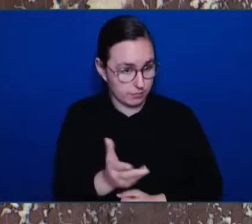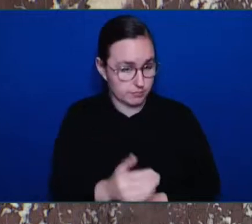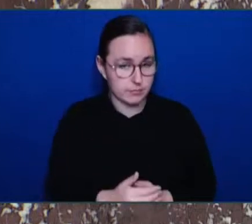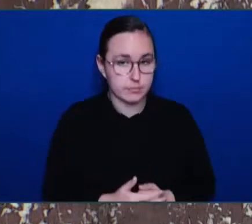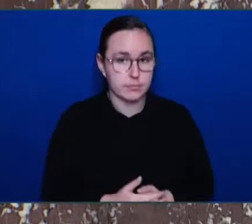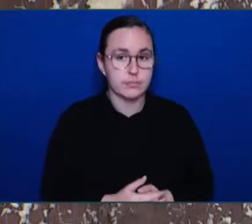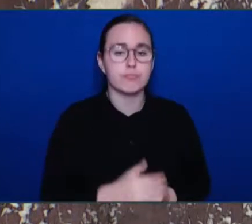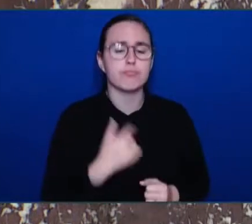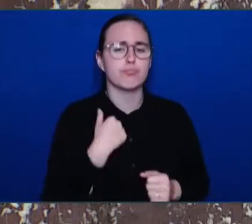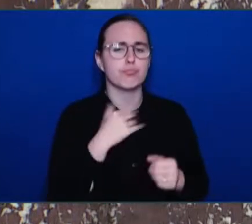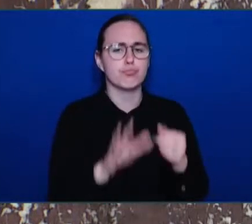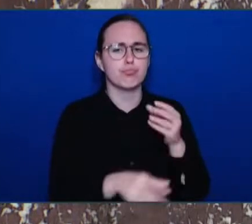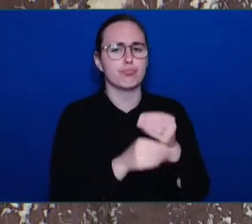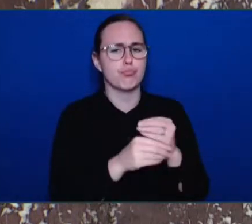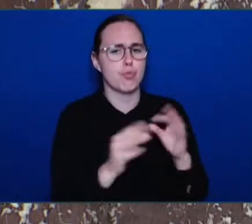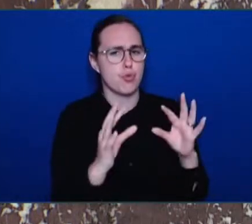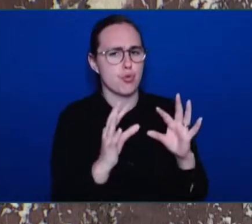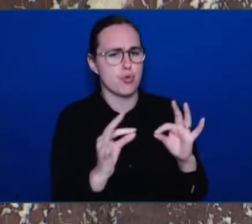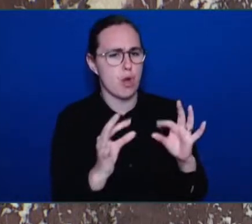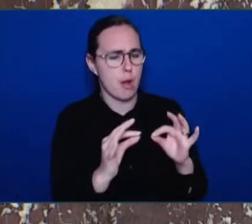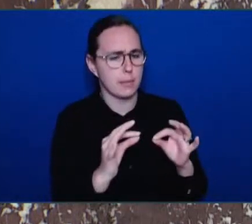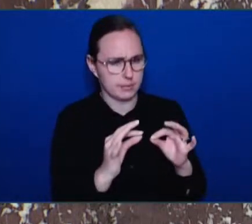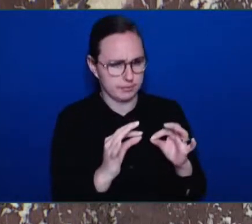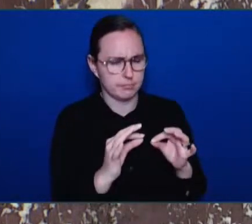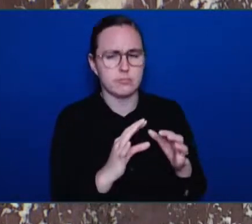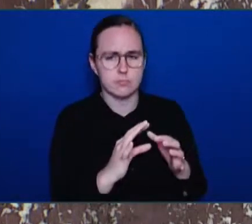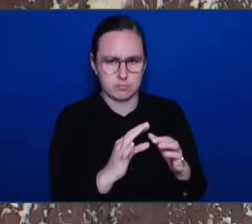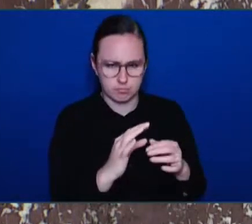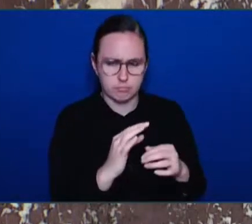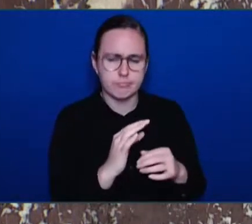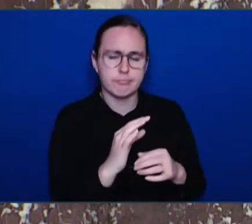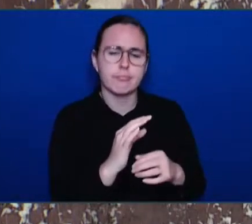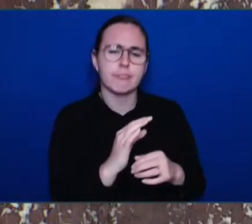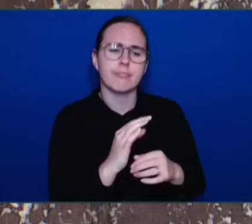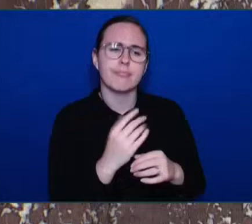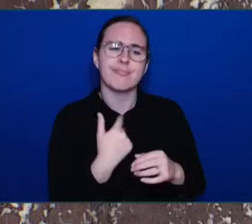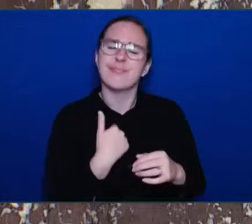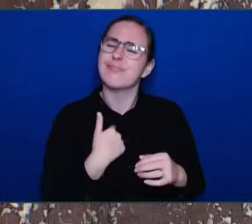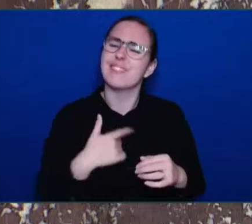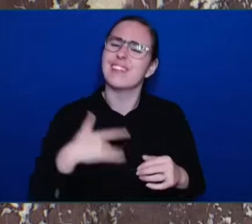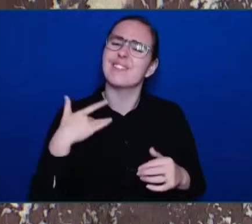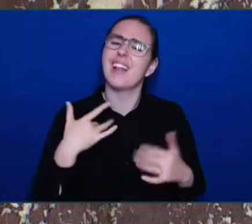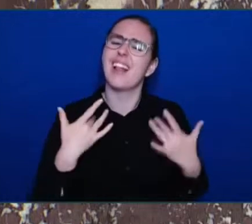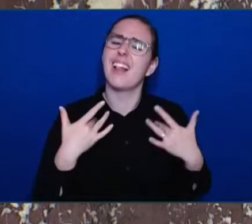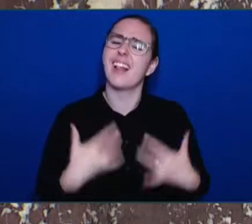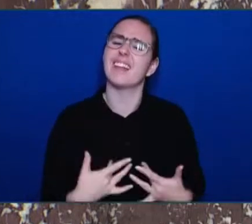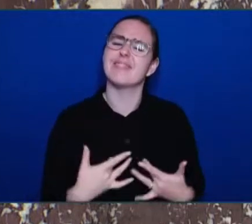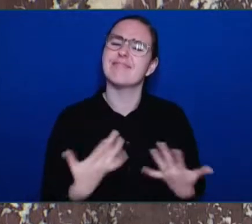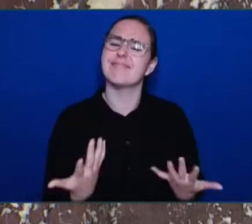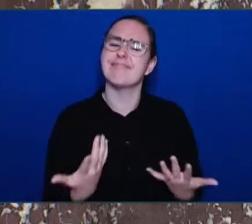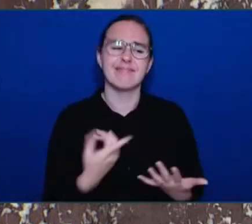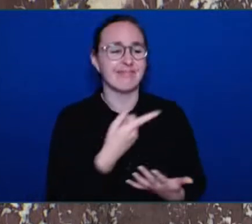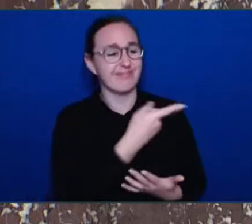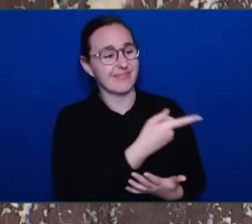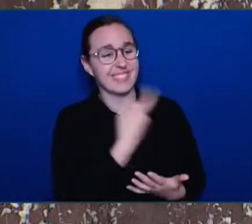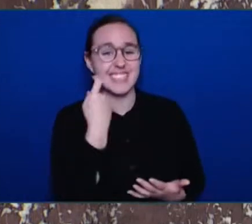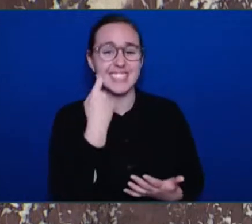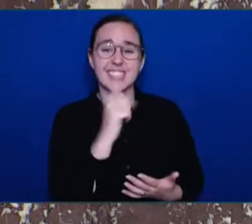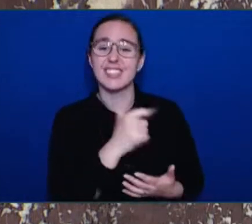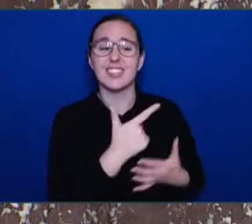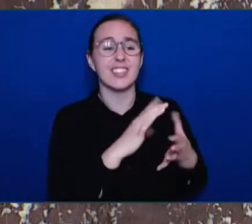our Attorney General's comments are quite detached from the reality of the suffering that is brought on by